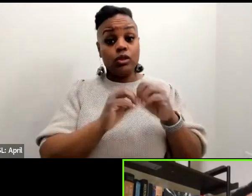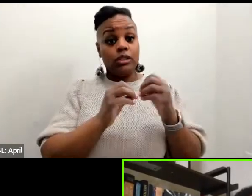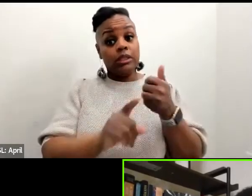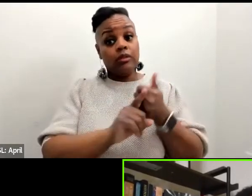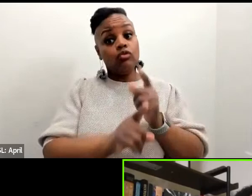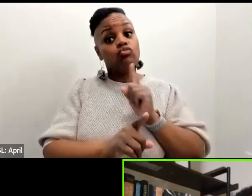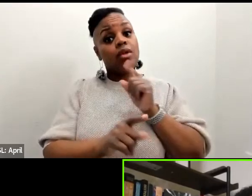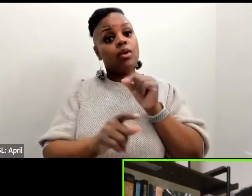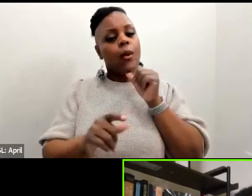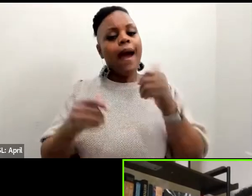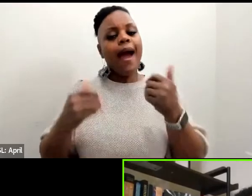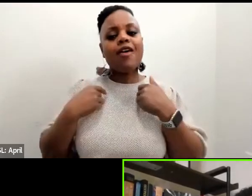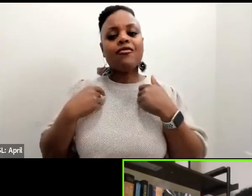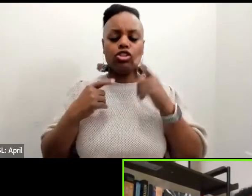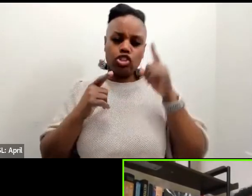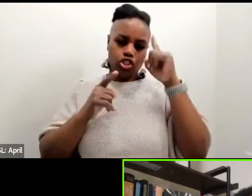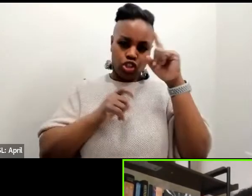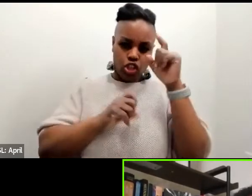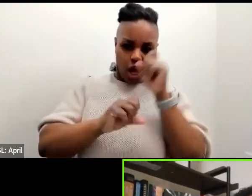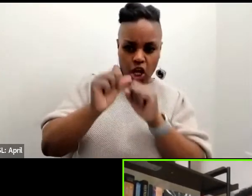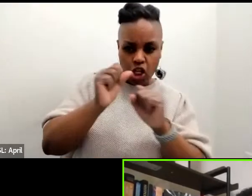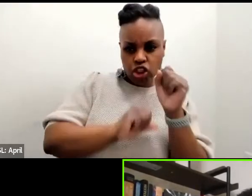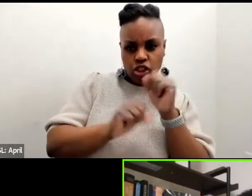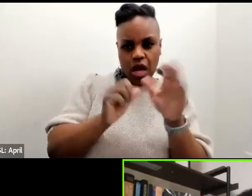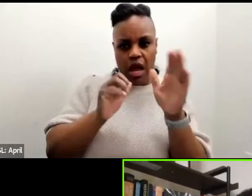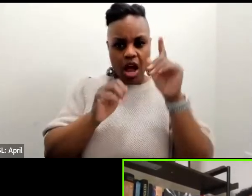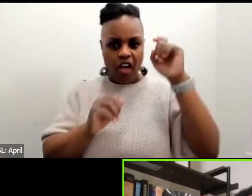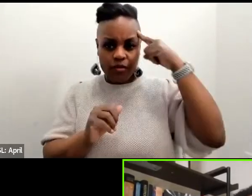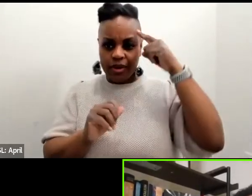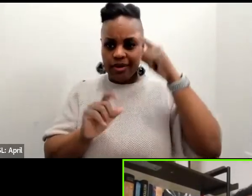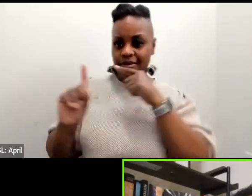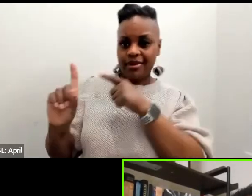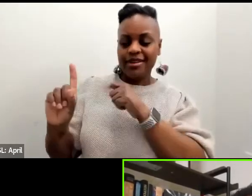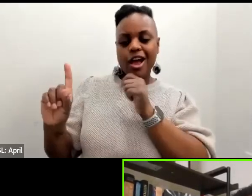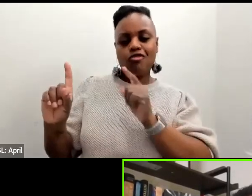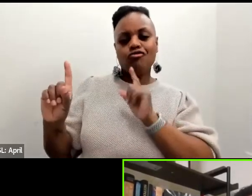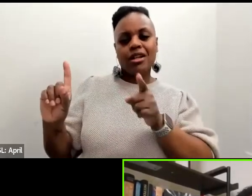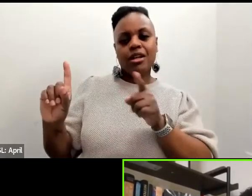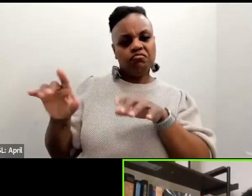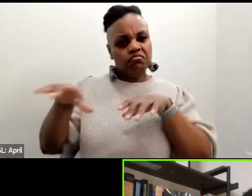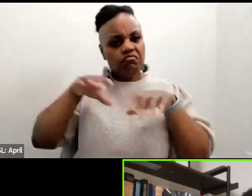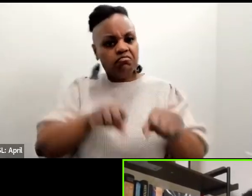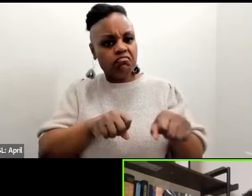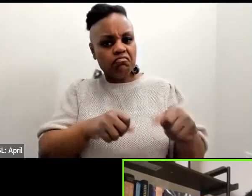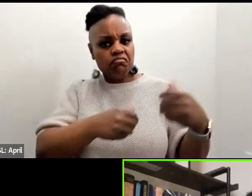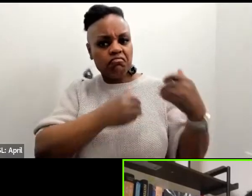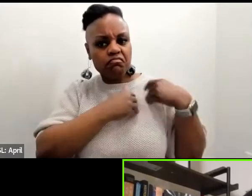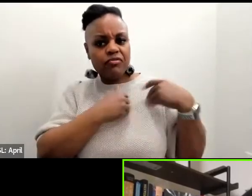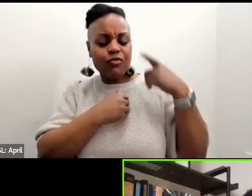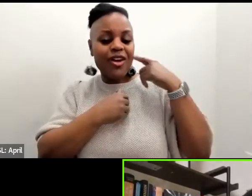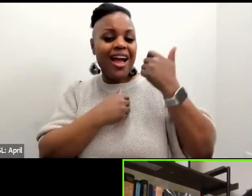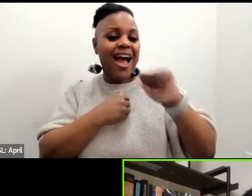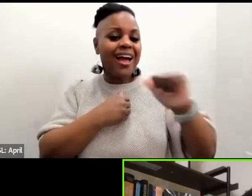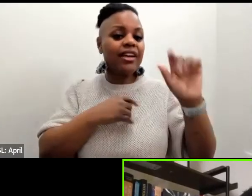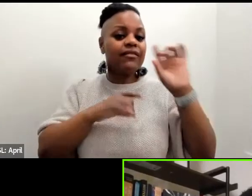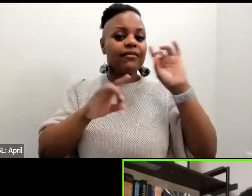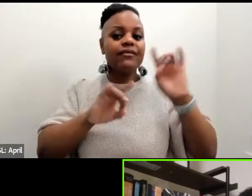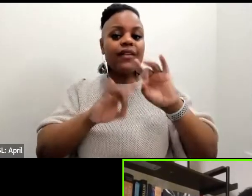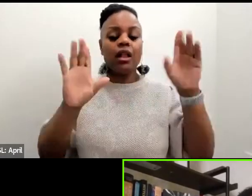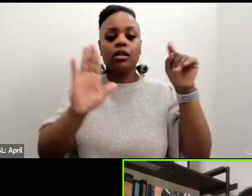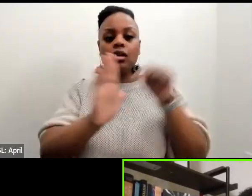was no accountability for any of the violations that happened, right? So there, when we think of terrorism, we typically think of an